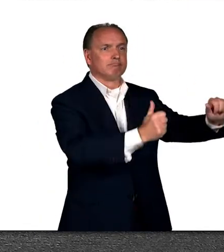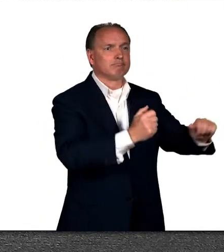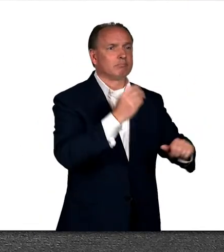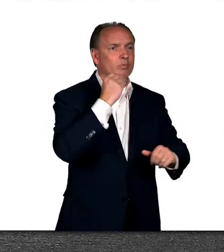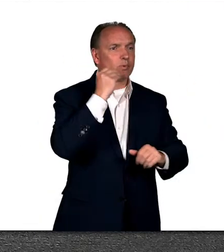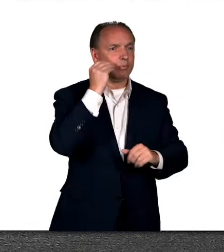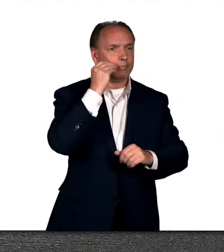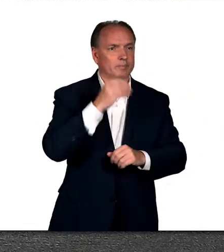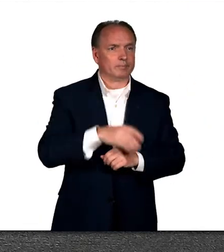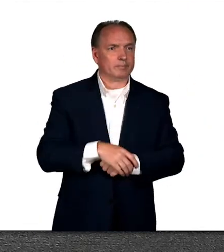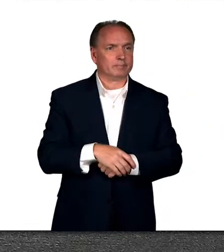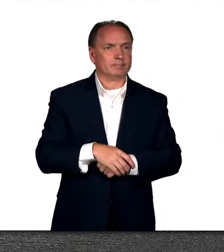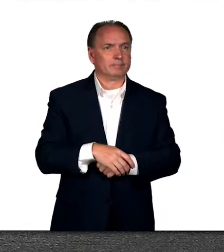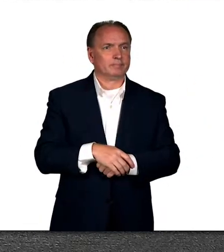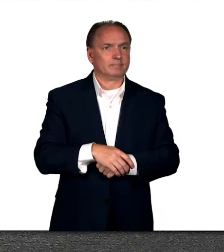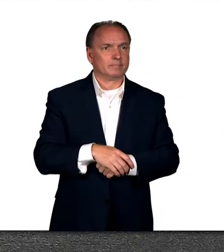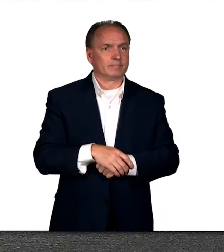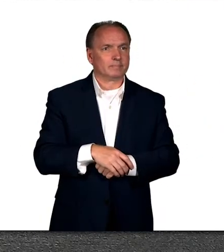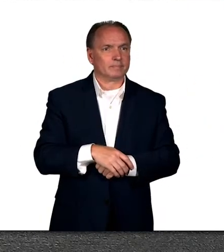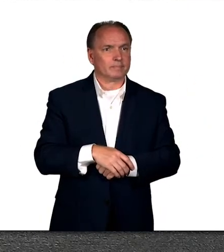away.